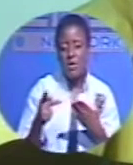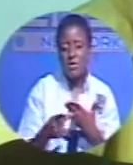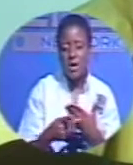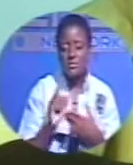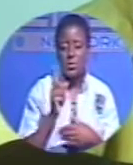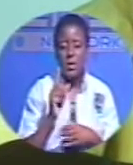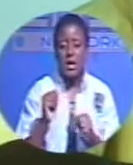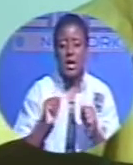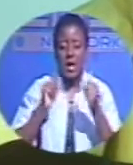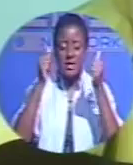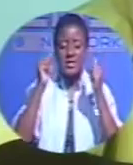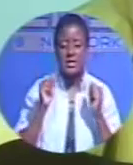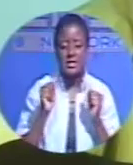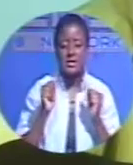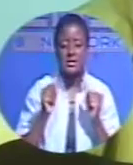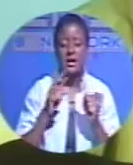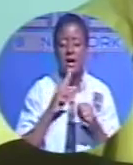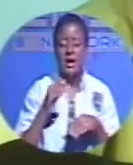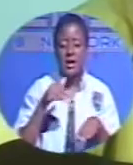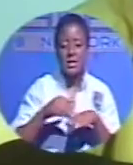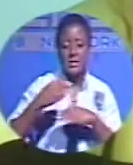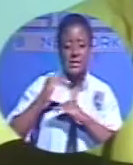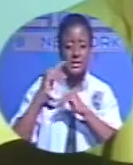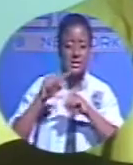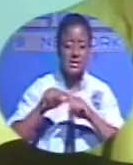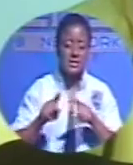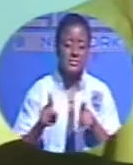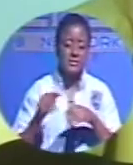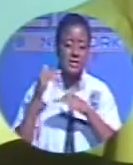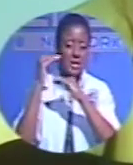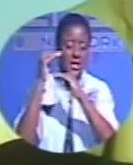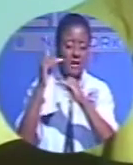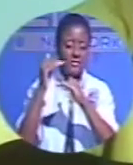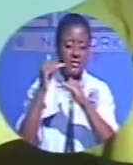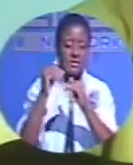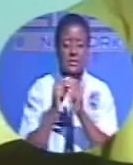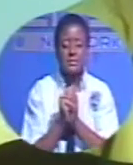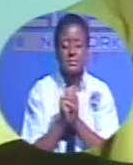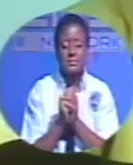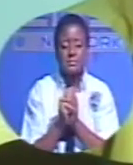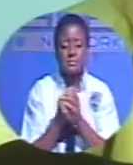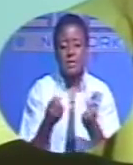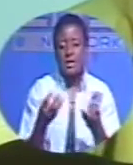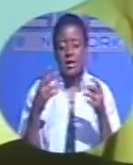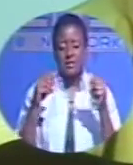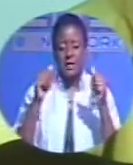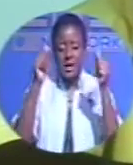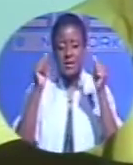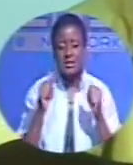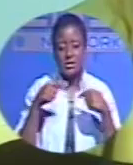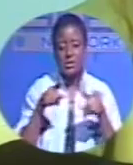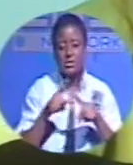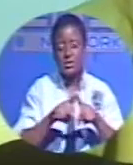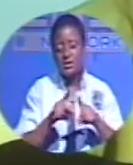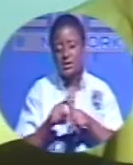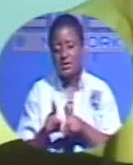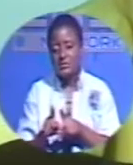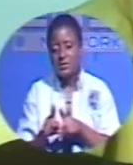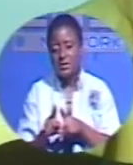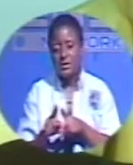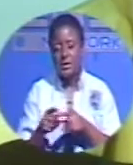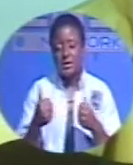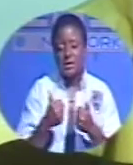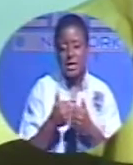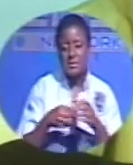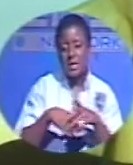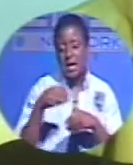at different levels, and we have a lot of athletes who make different games outside of the Olympics, whereas our elite athletes will